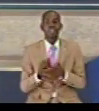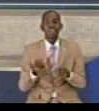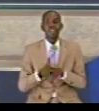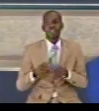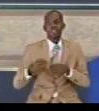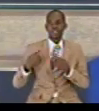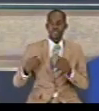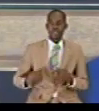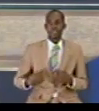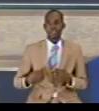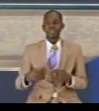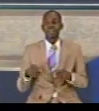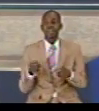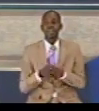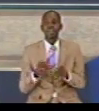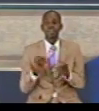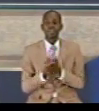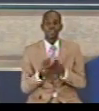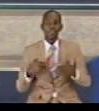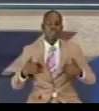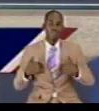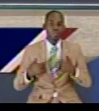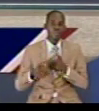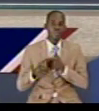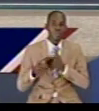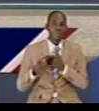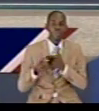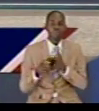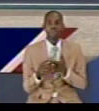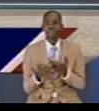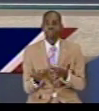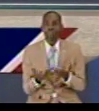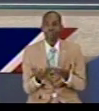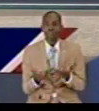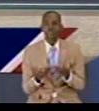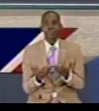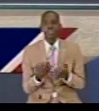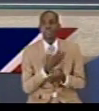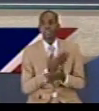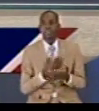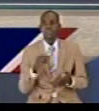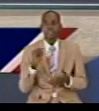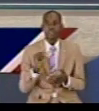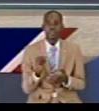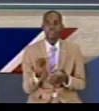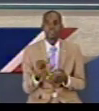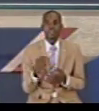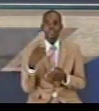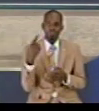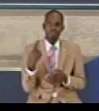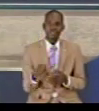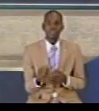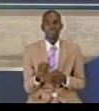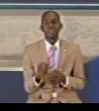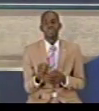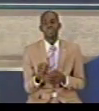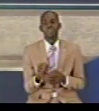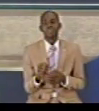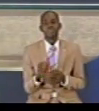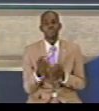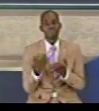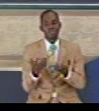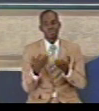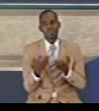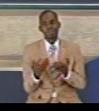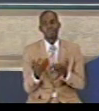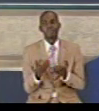that animal, runs after, longs after, and desires the water because it's very